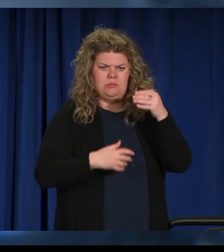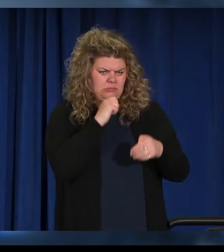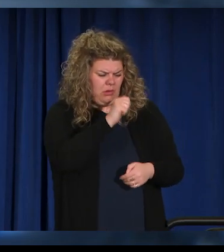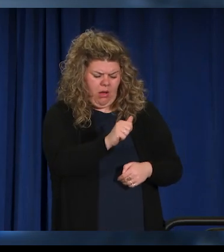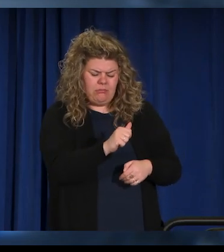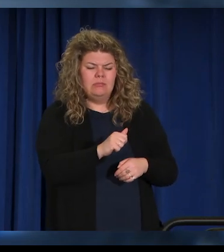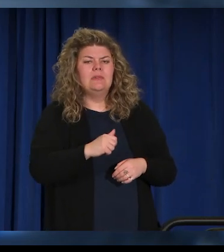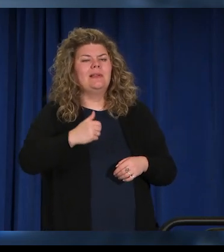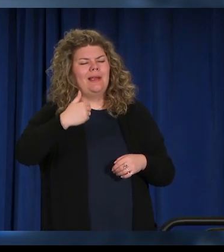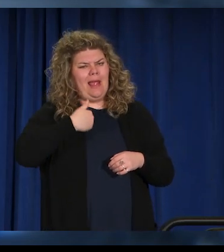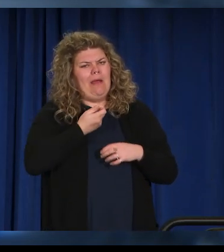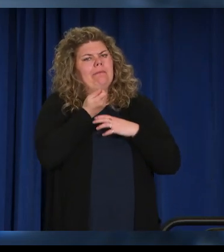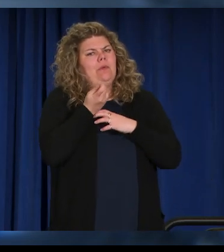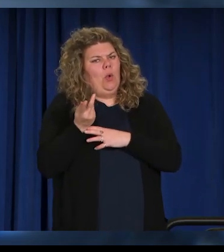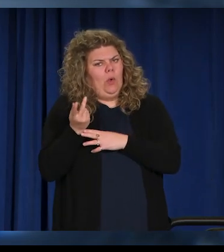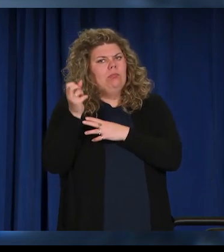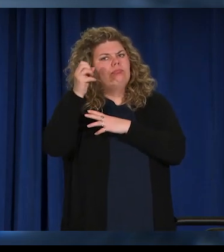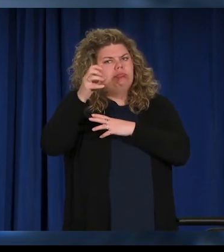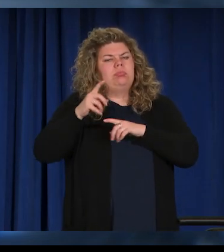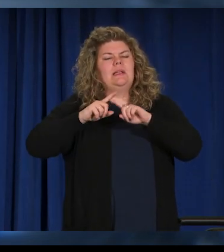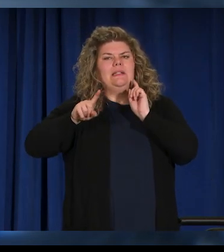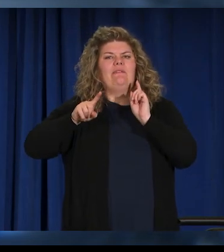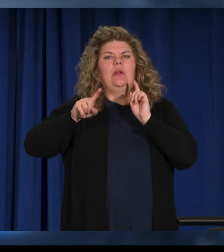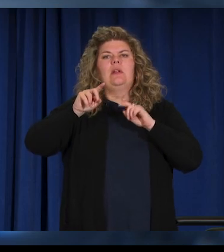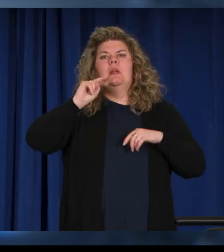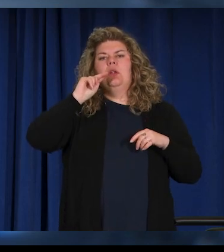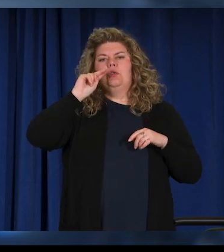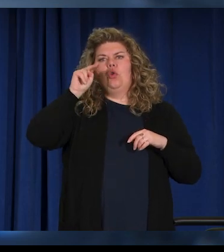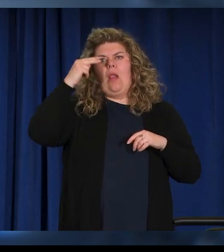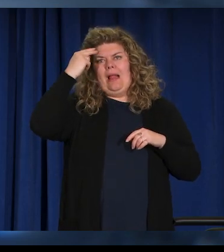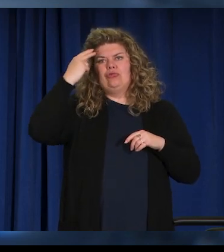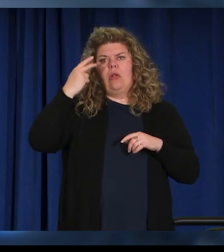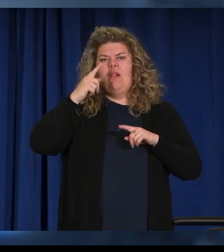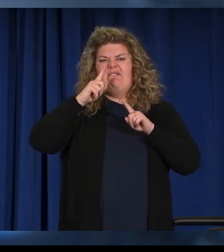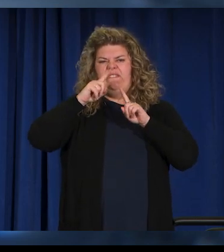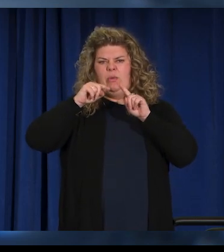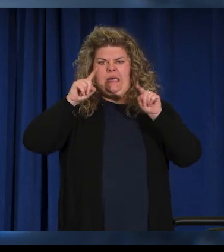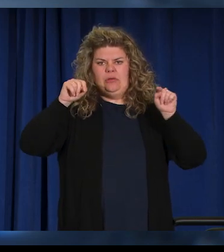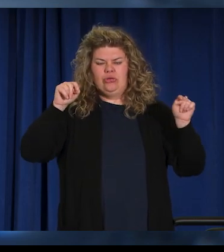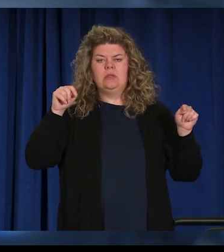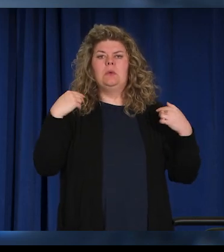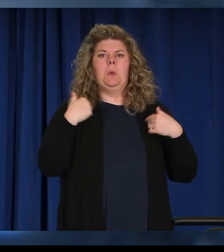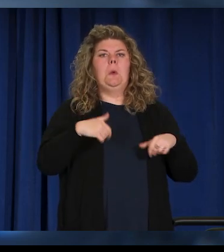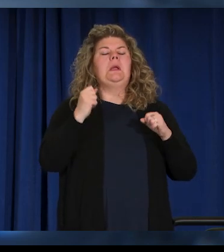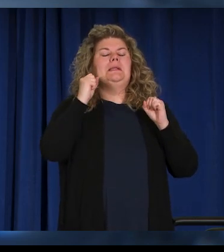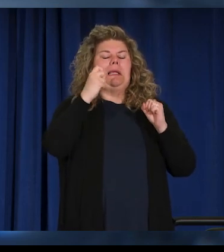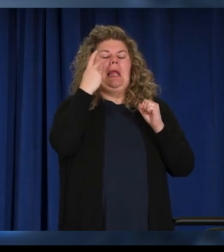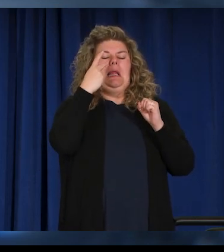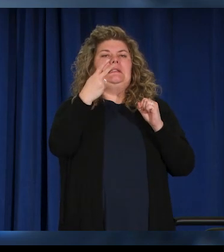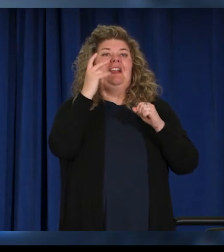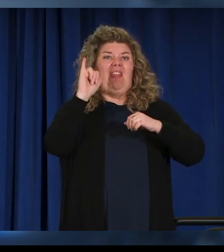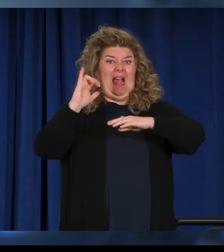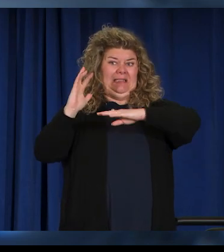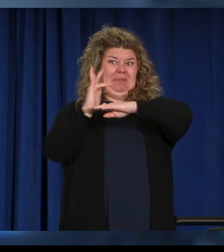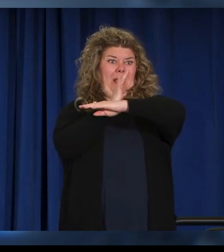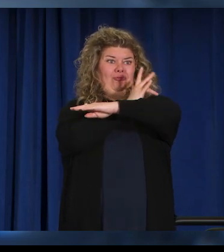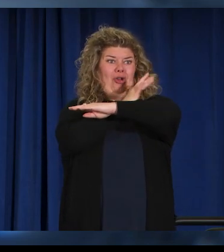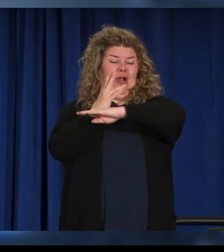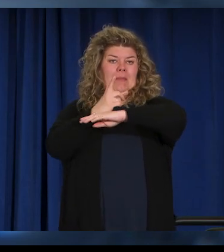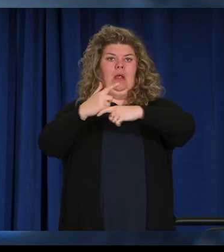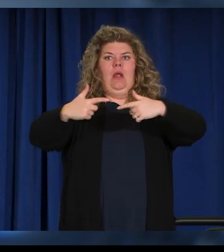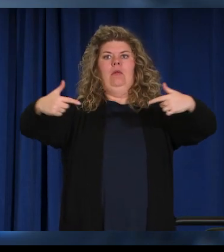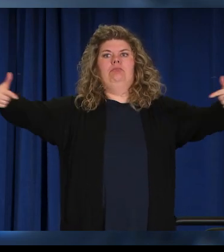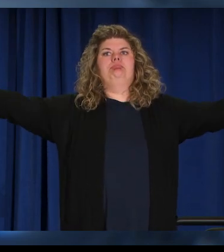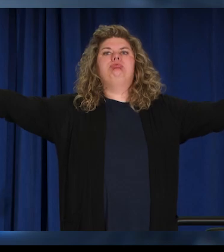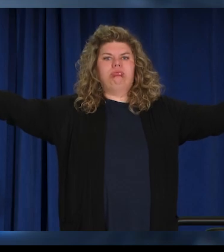neurological variations, which is assisting us in demonstrating how large the neurodiversity spectrum really is. When reflecting